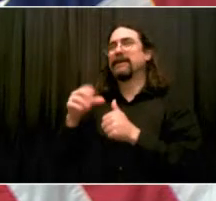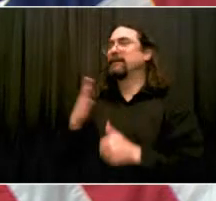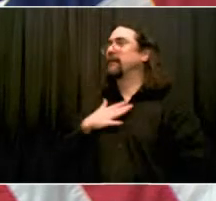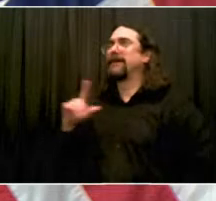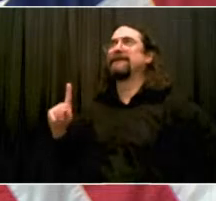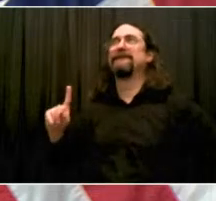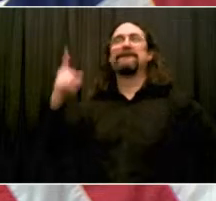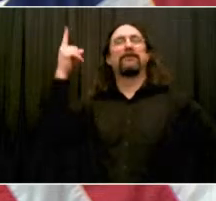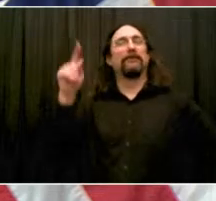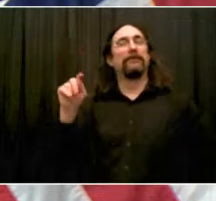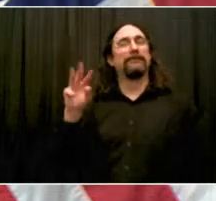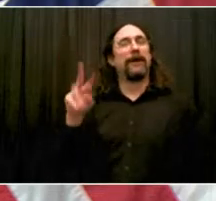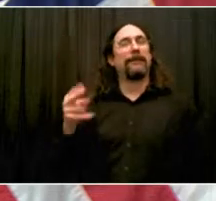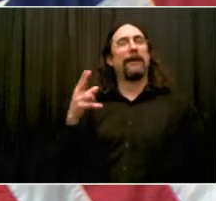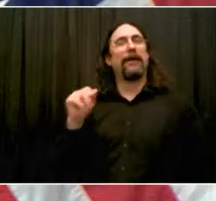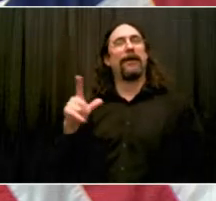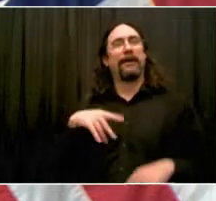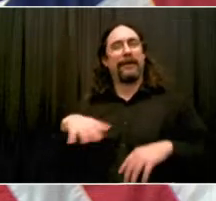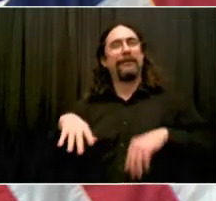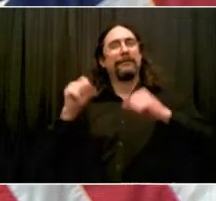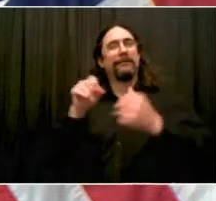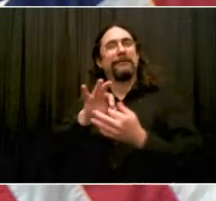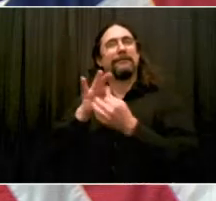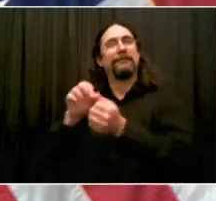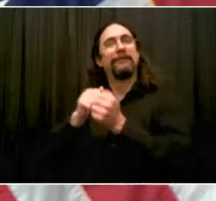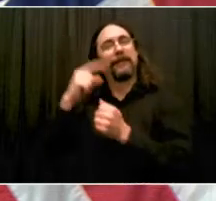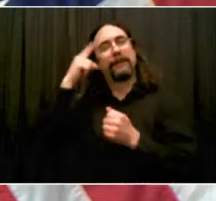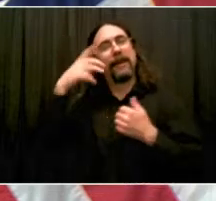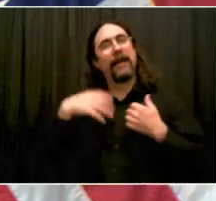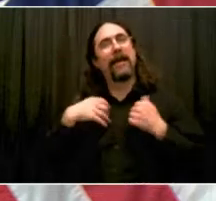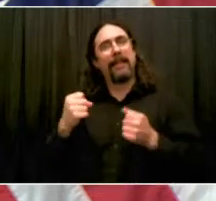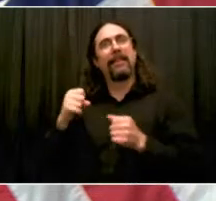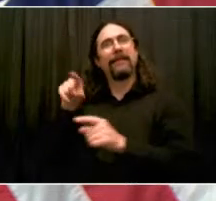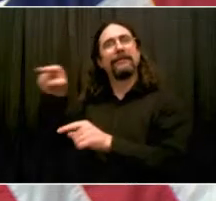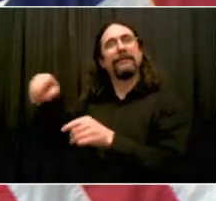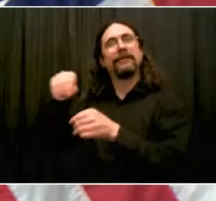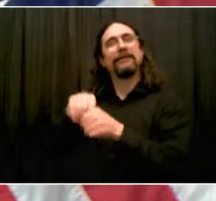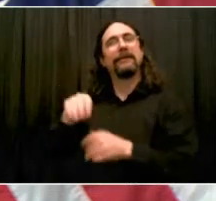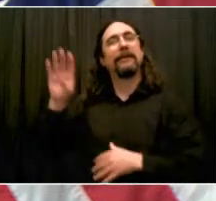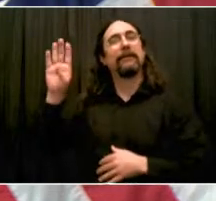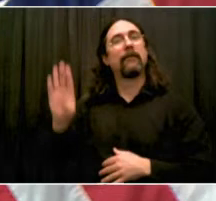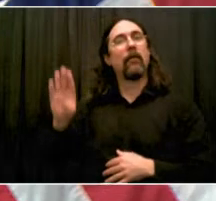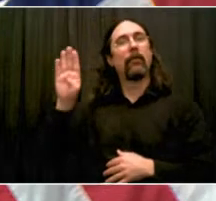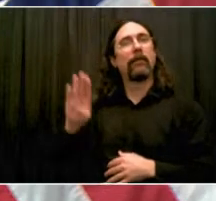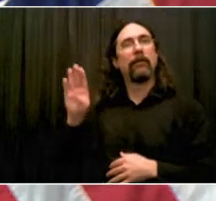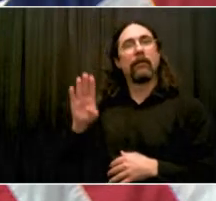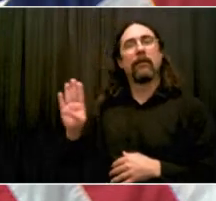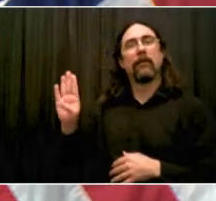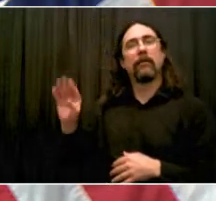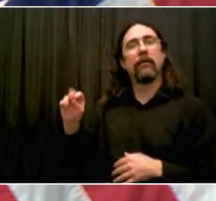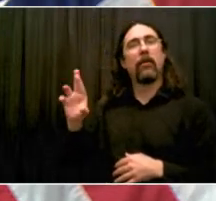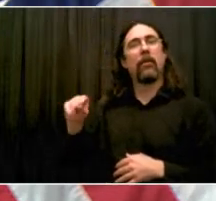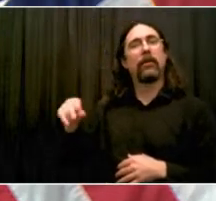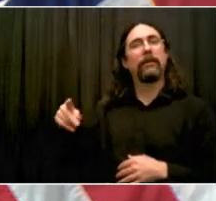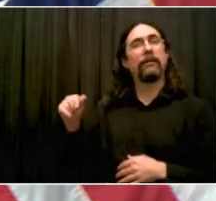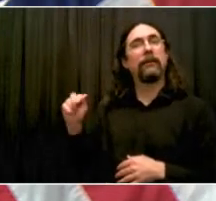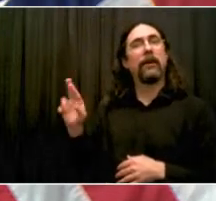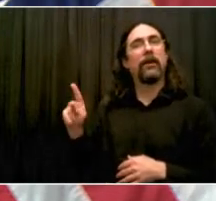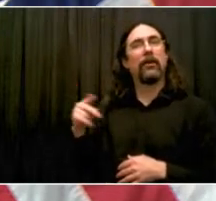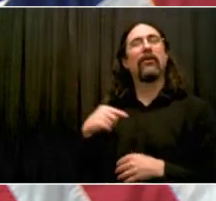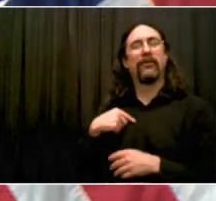weren't sure how many people would show up. But when we walked in, let me tell you, that room was